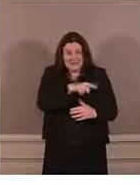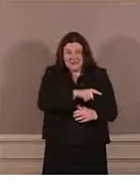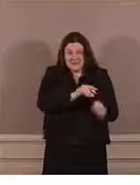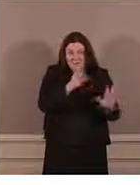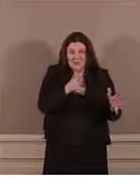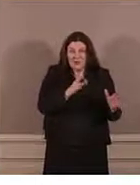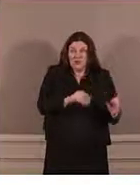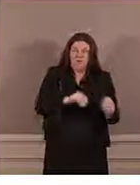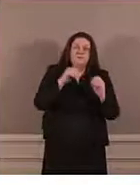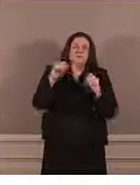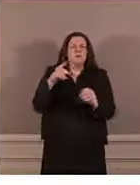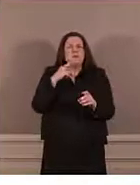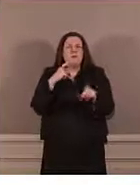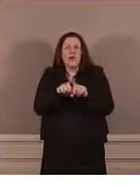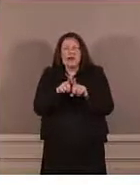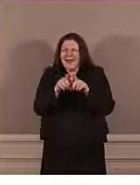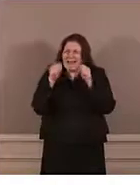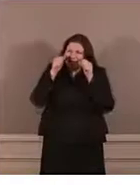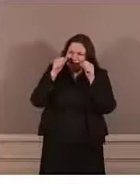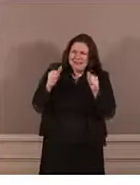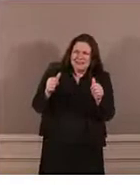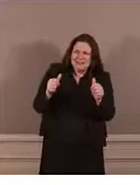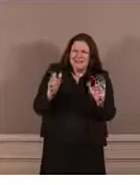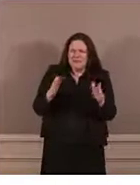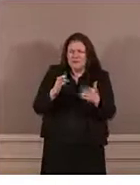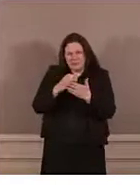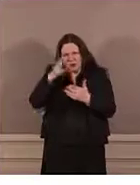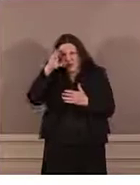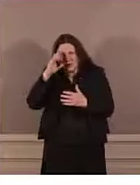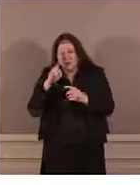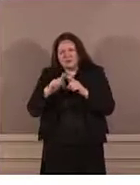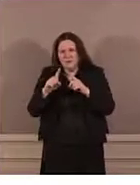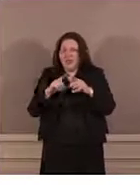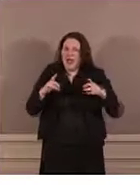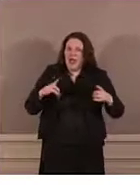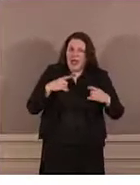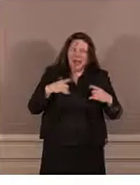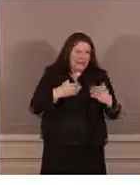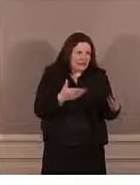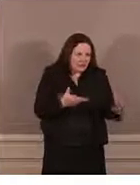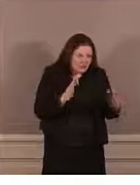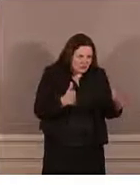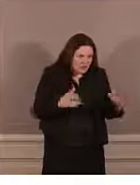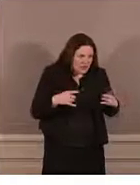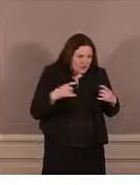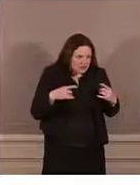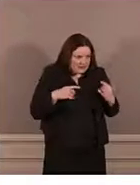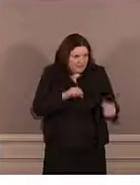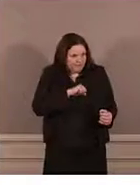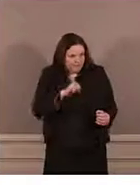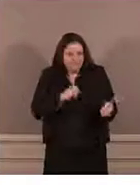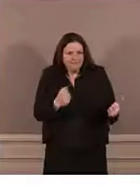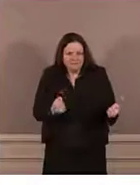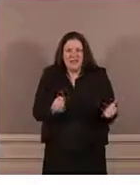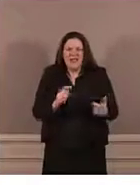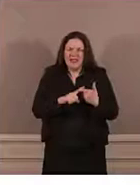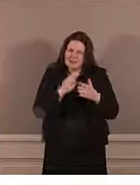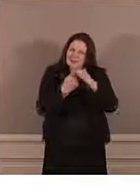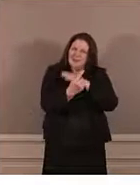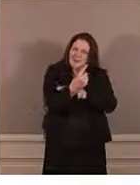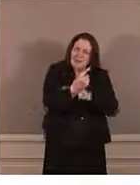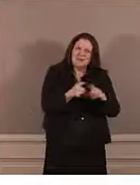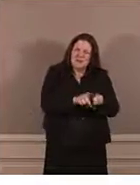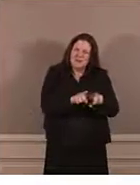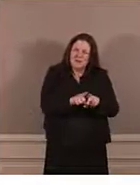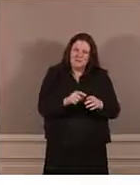also things like attendance-related outcomes, happiness-related outcomes, and then those ones related to independence as